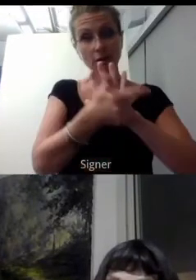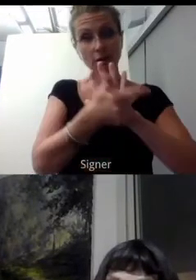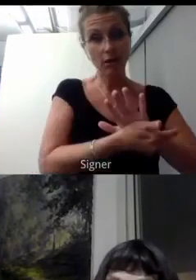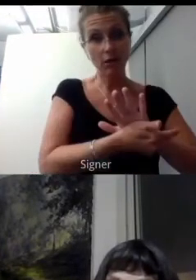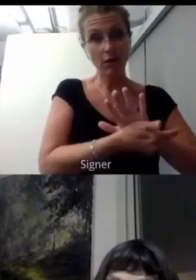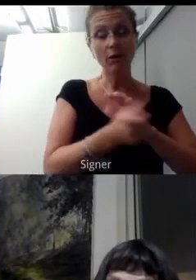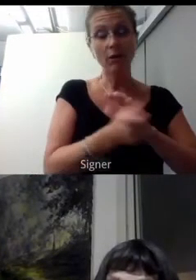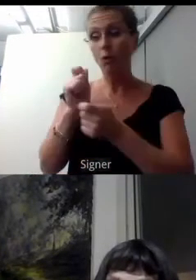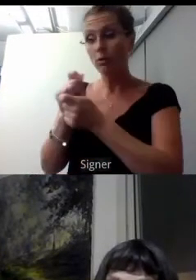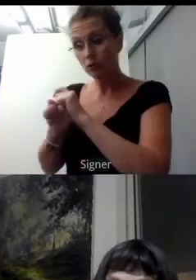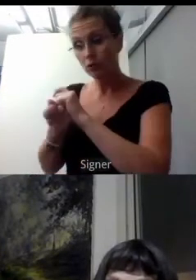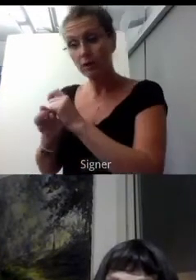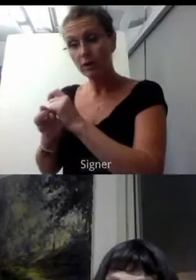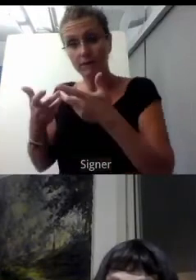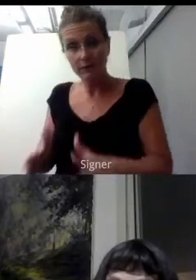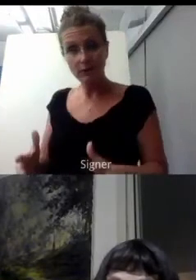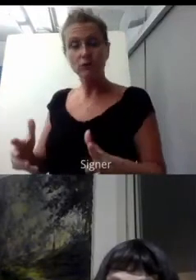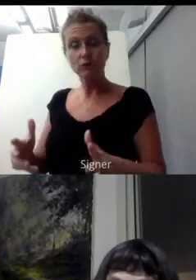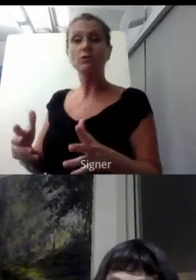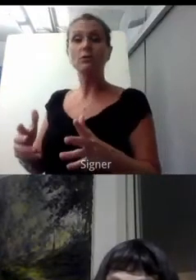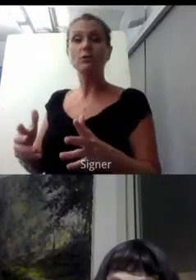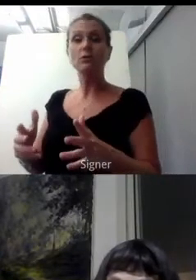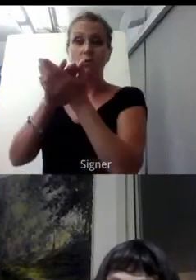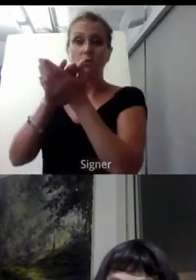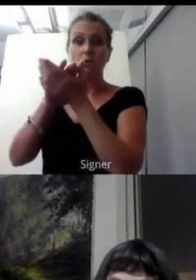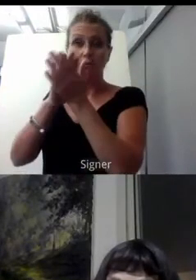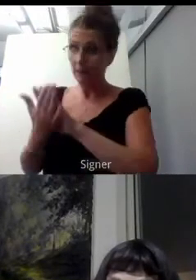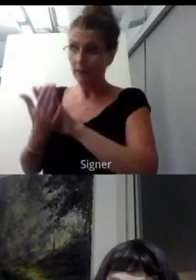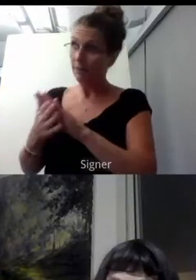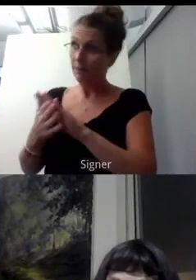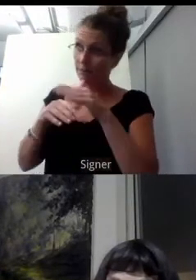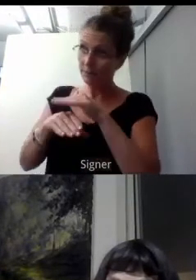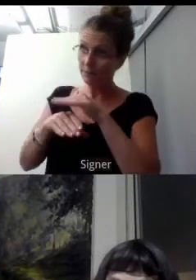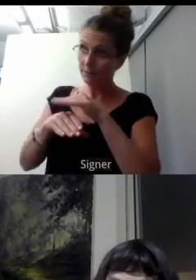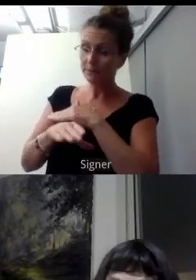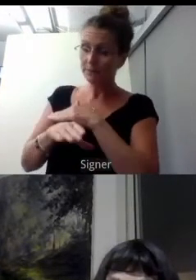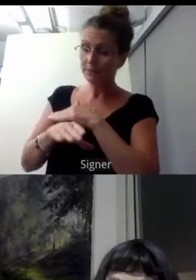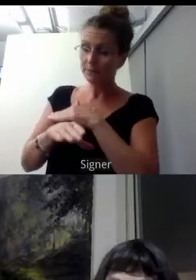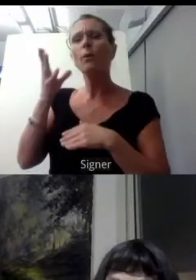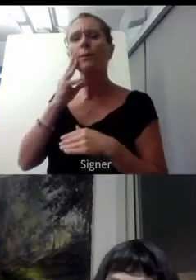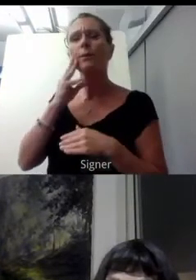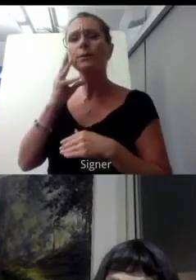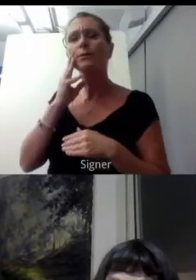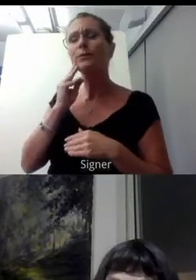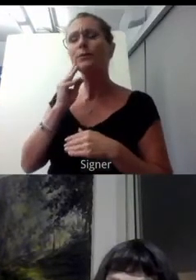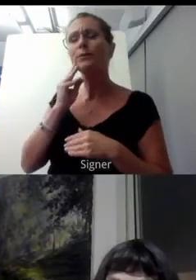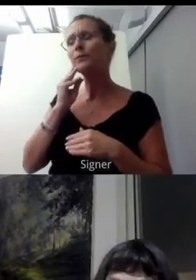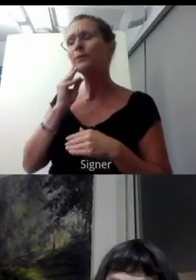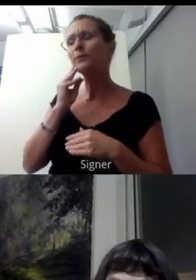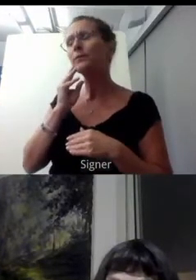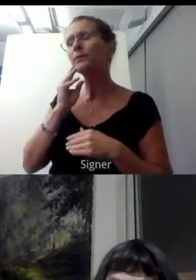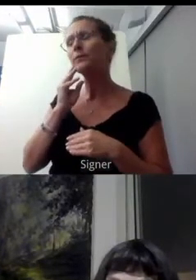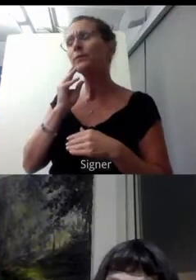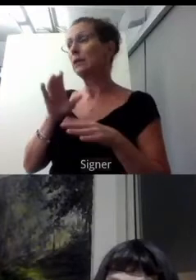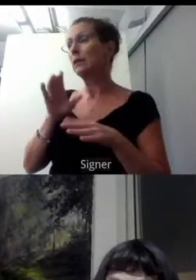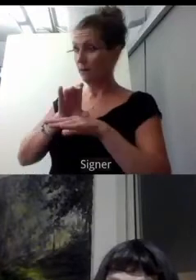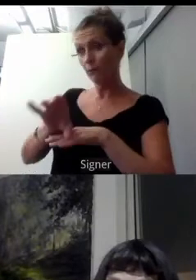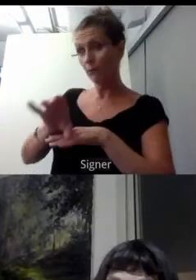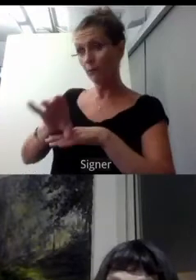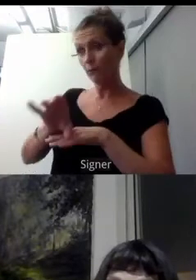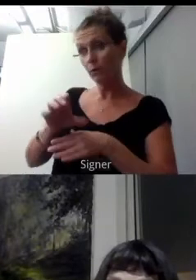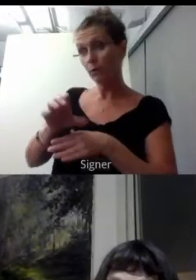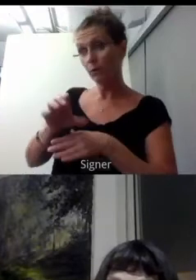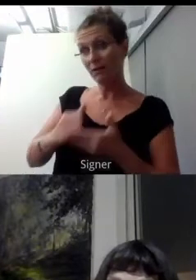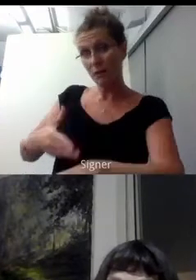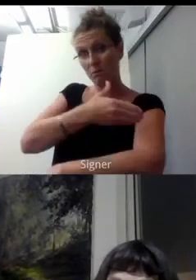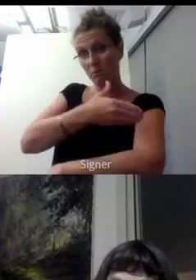your experience, how much of a difference does enforcement make to get organizations to actually change what they